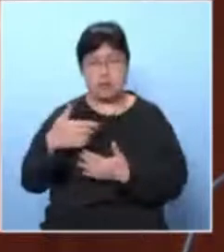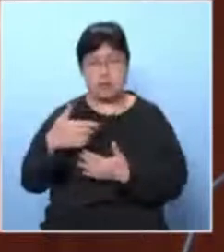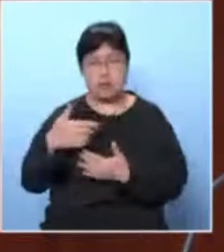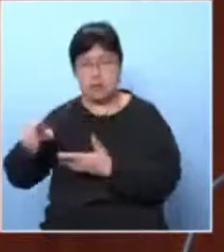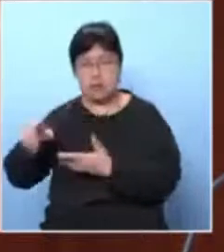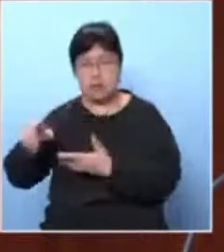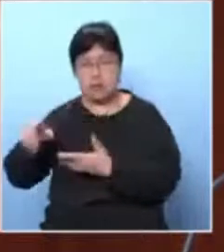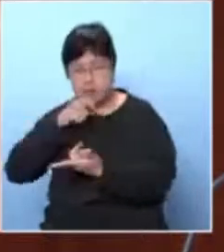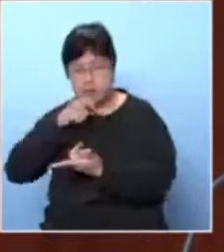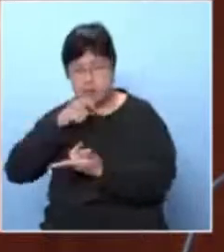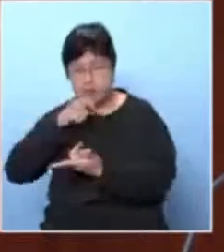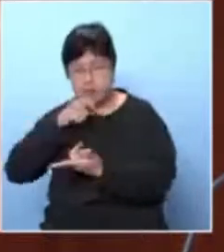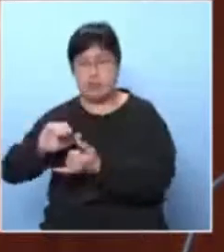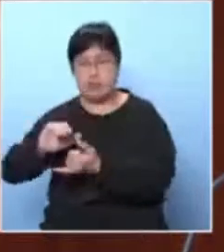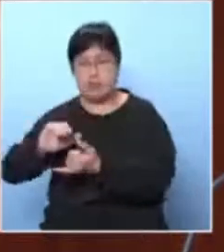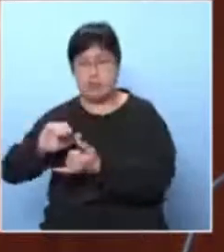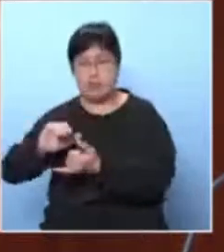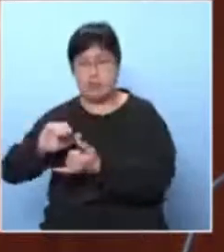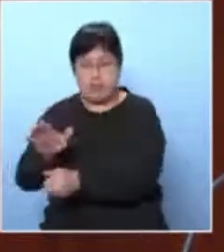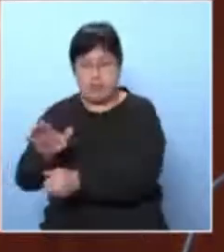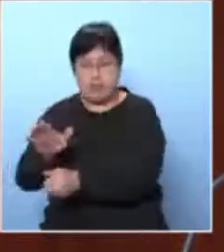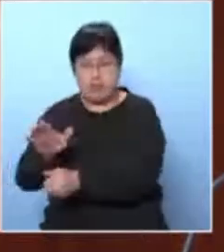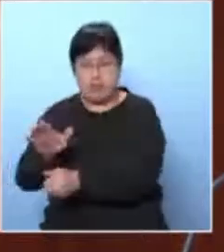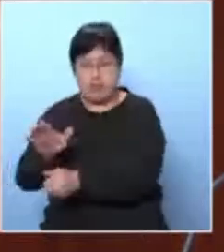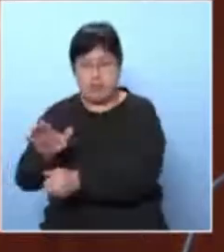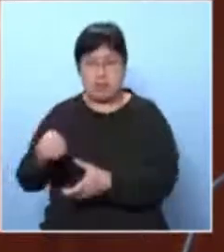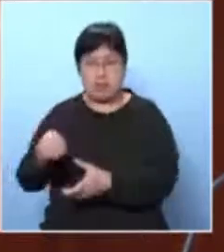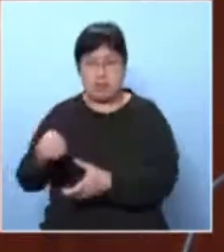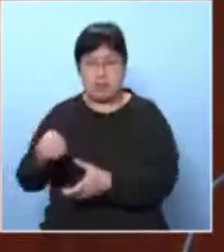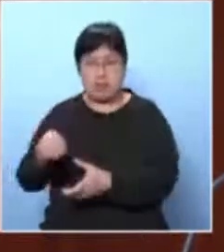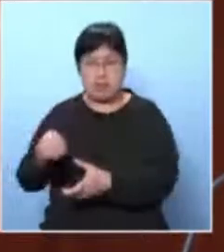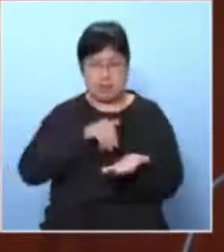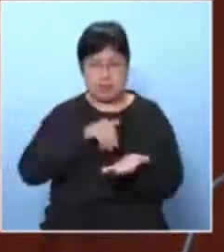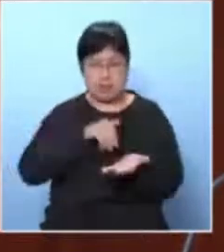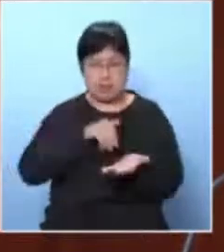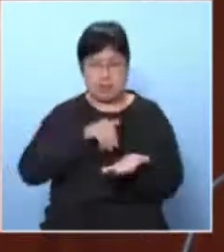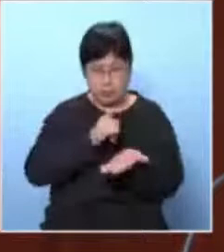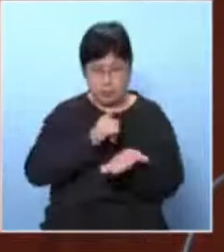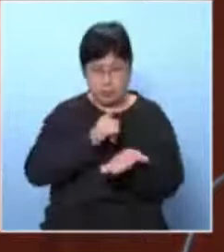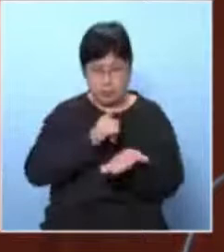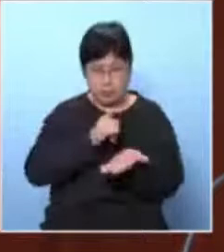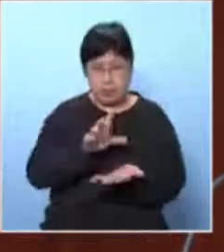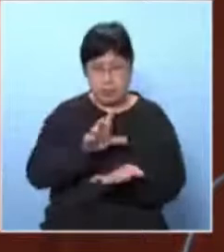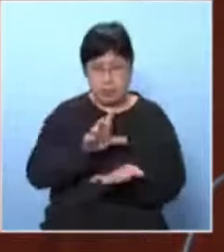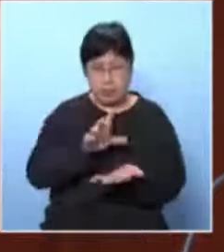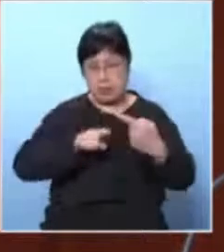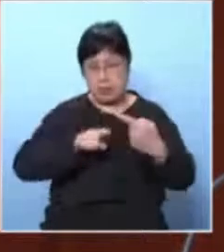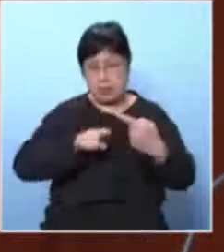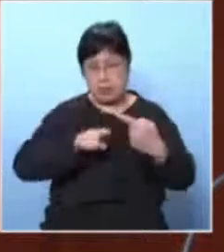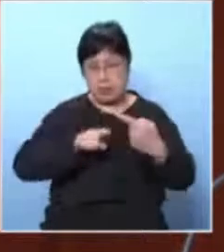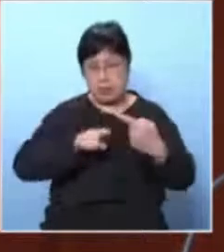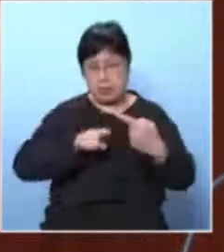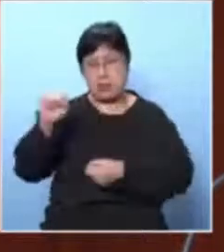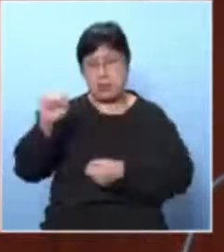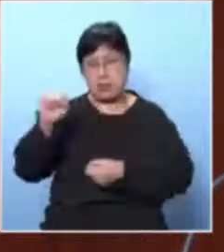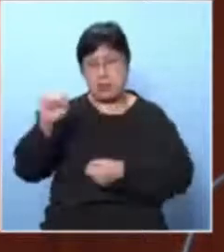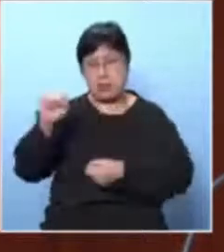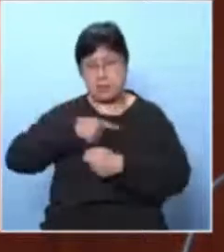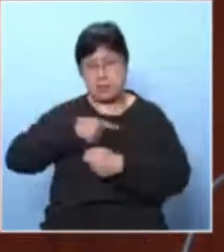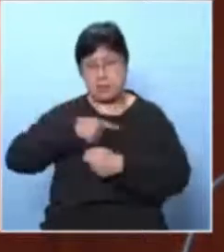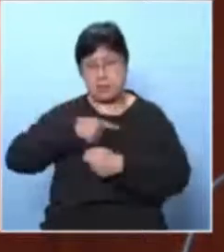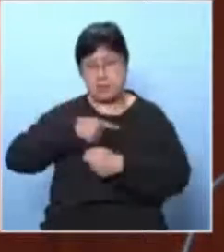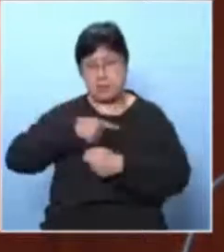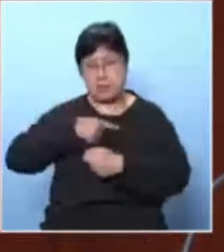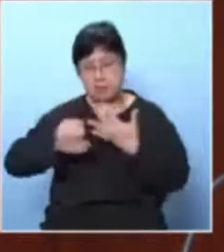assisted reproductive service quota for in vitro fertilization or IVF treatments by more than